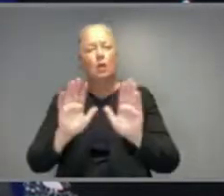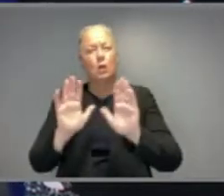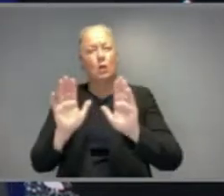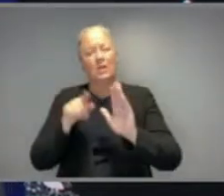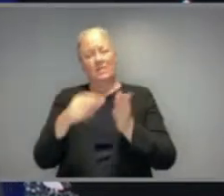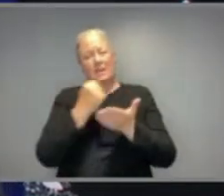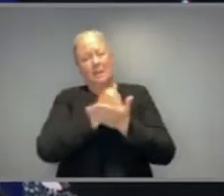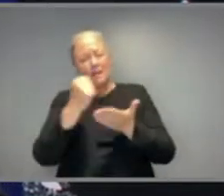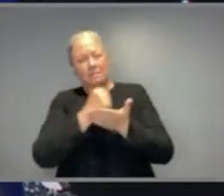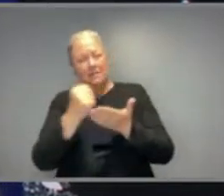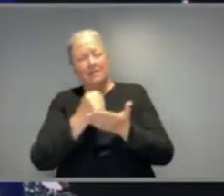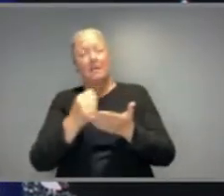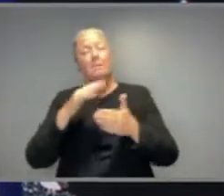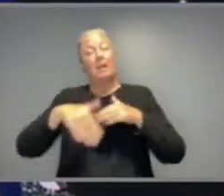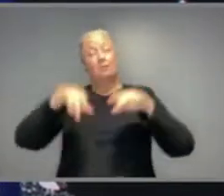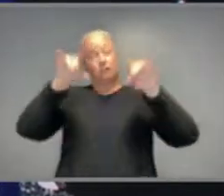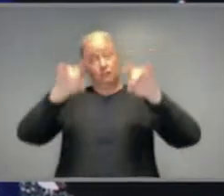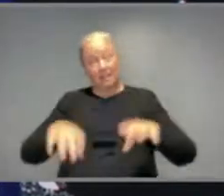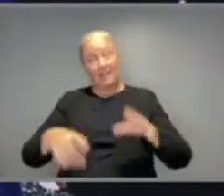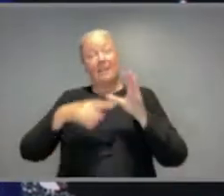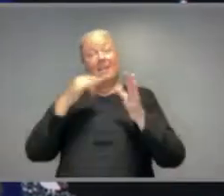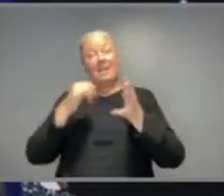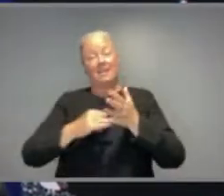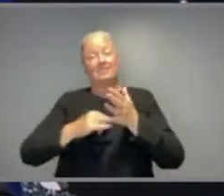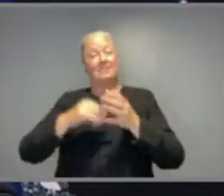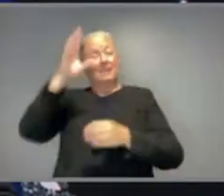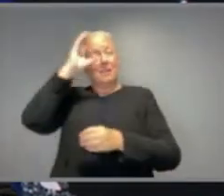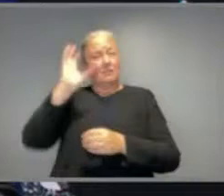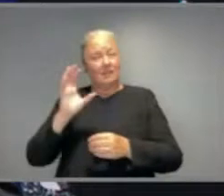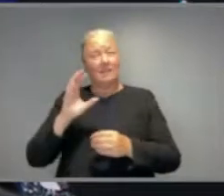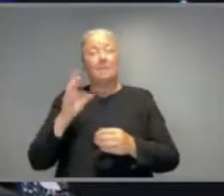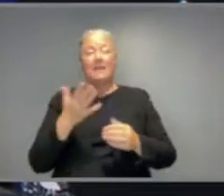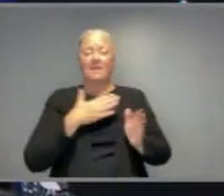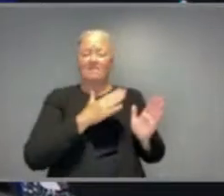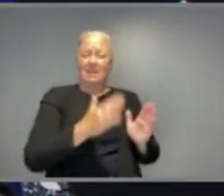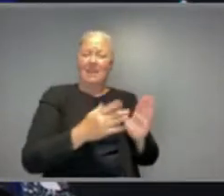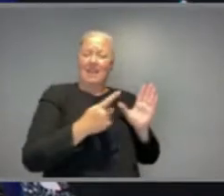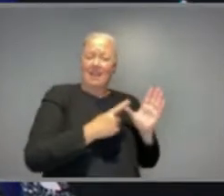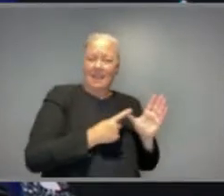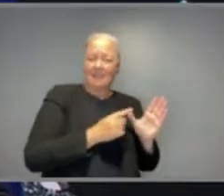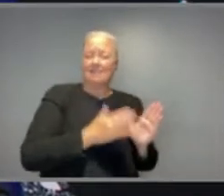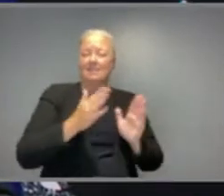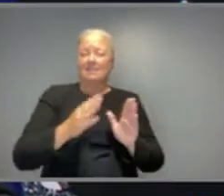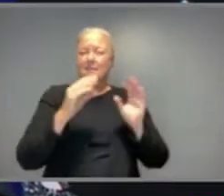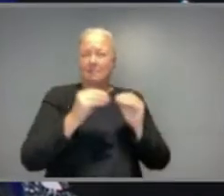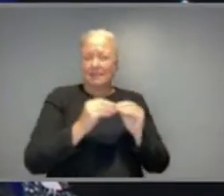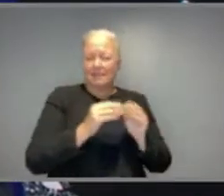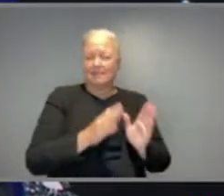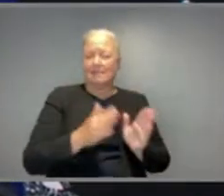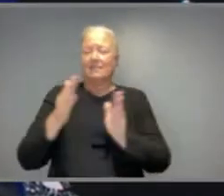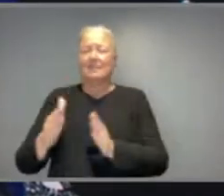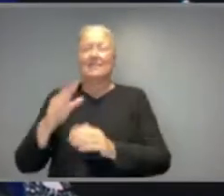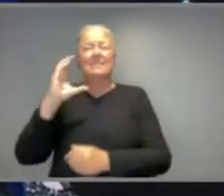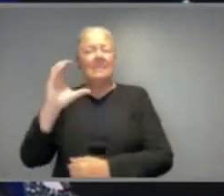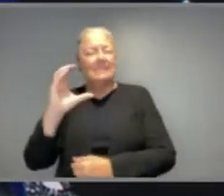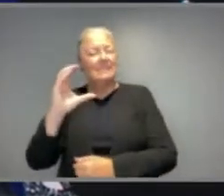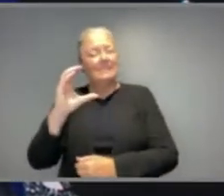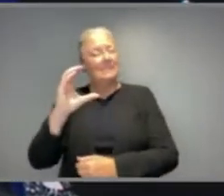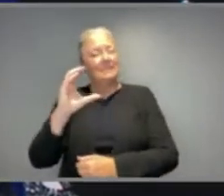enables Australia as a country to move from phase A to phase B to phase C. So I think we've got to avoid sort of